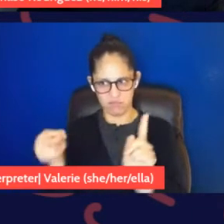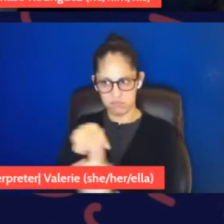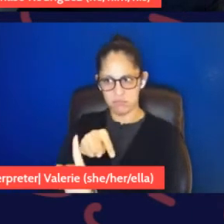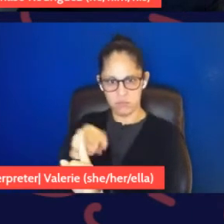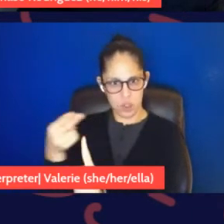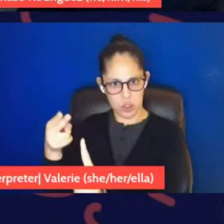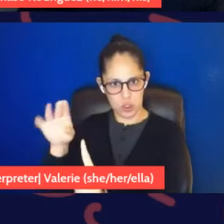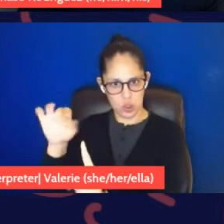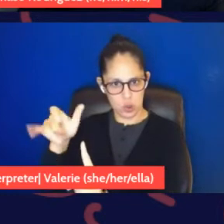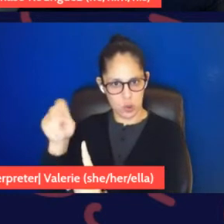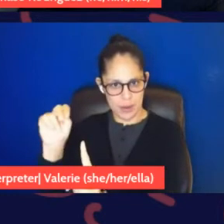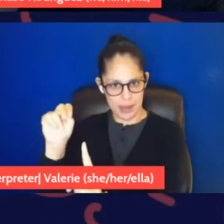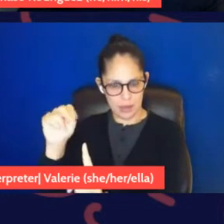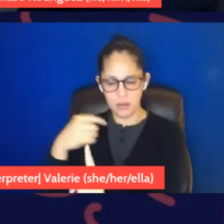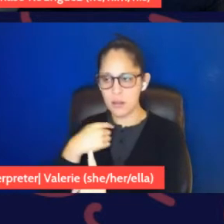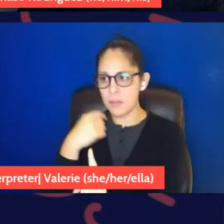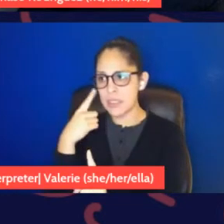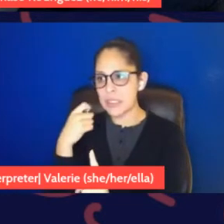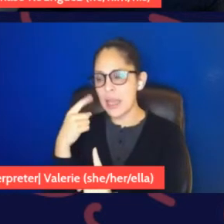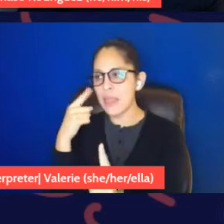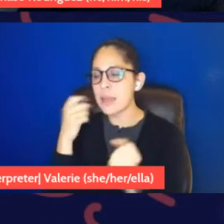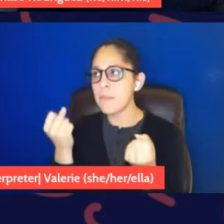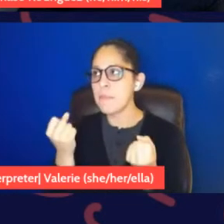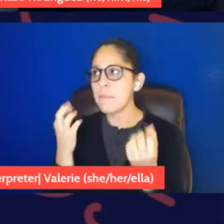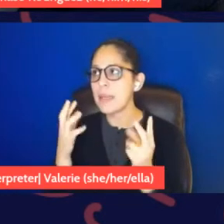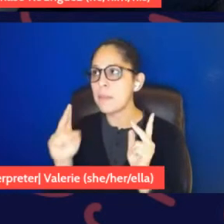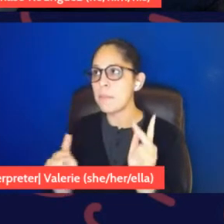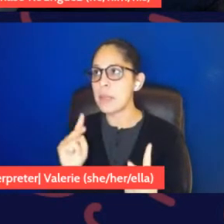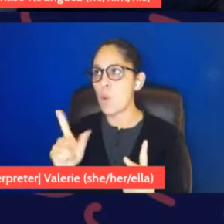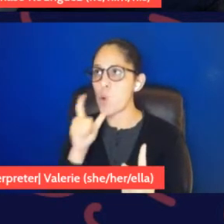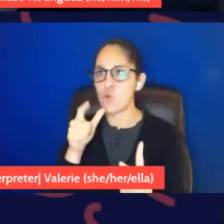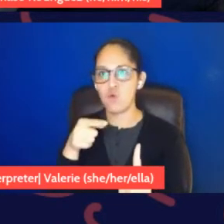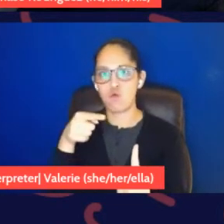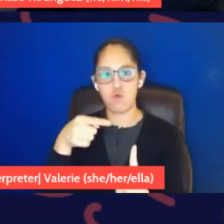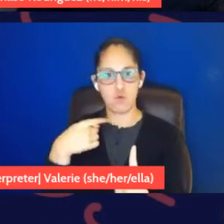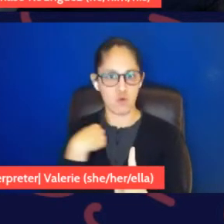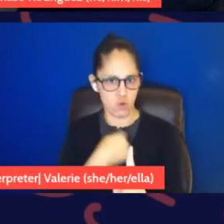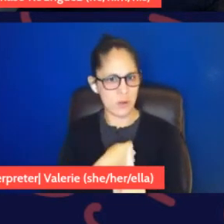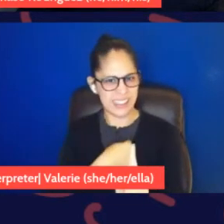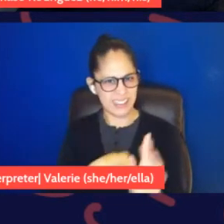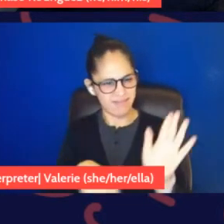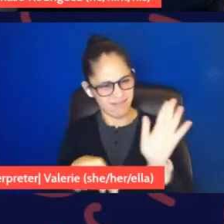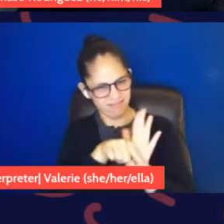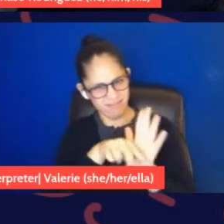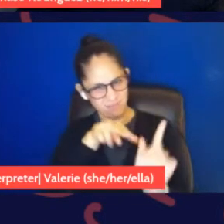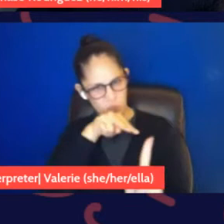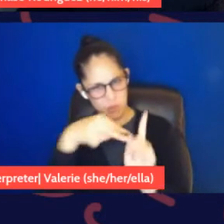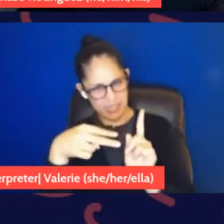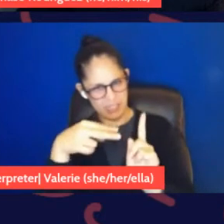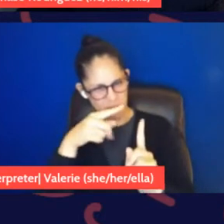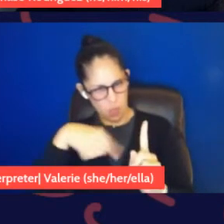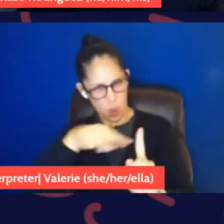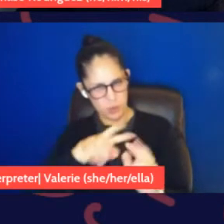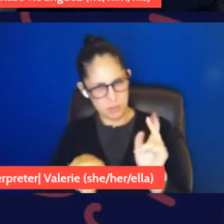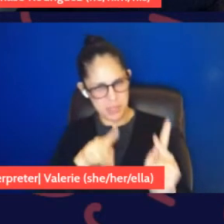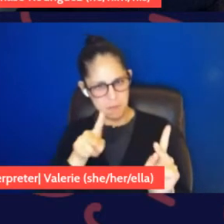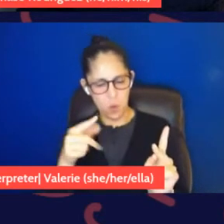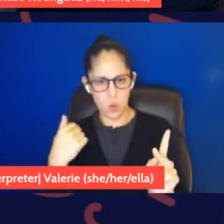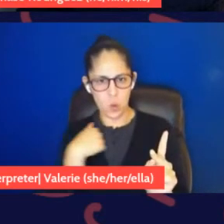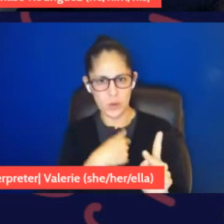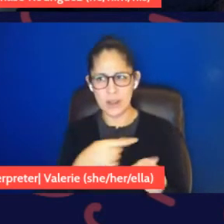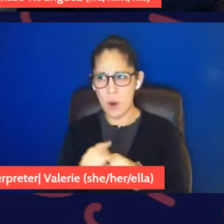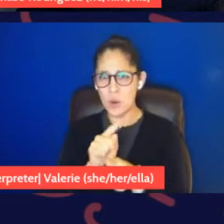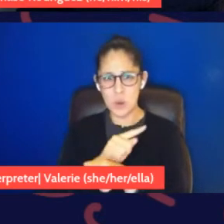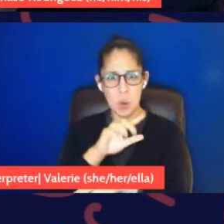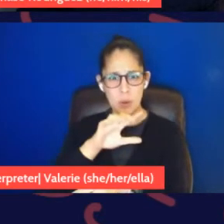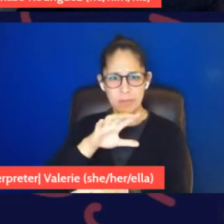I think a lot of the people that are demonized in our stories are often also demonized in this divisive